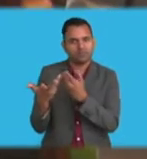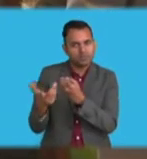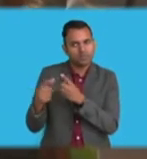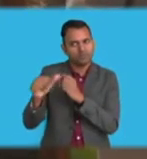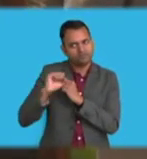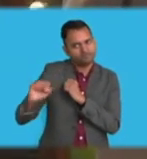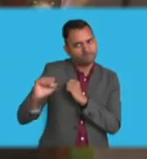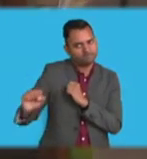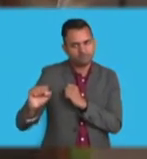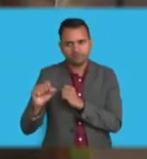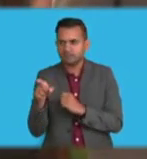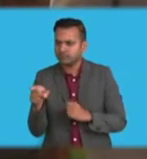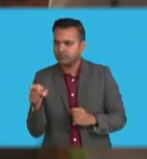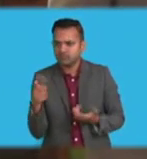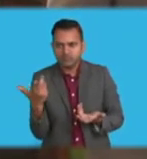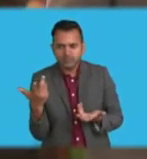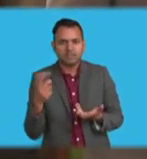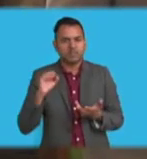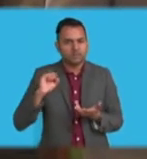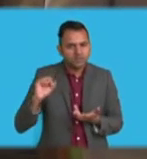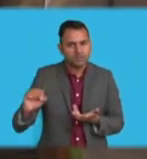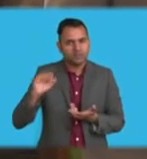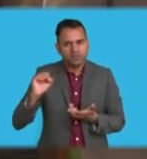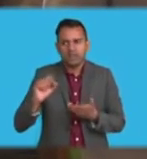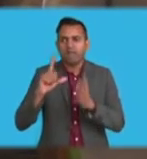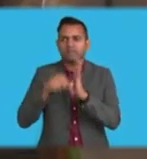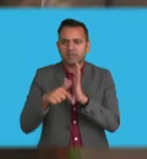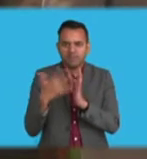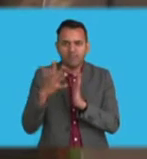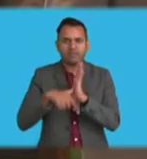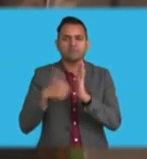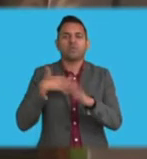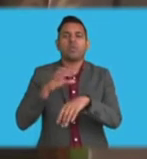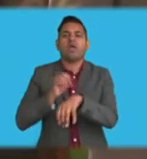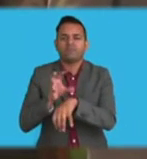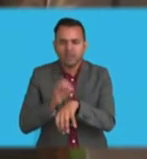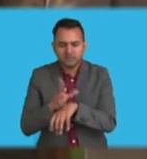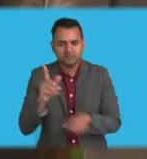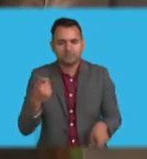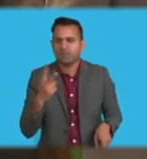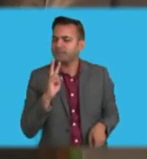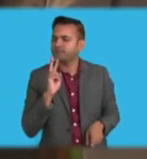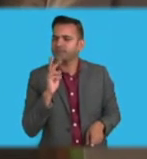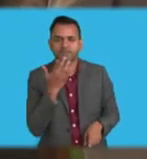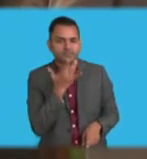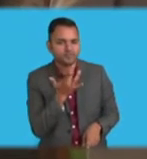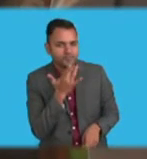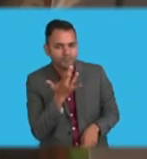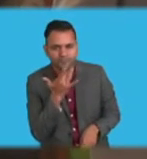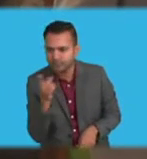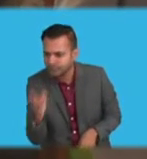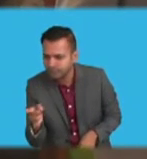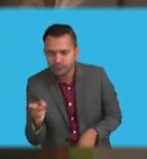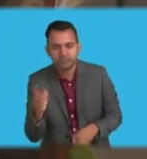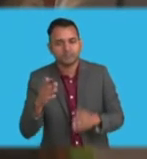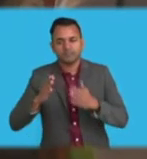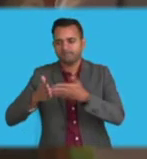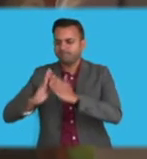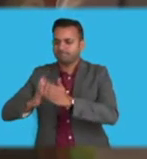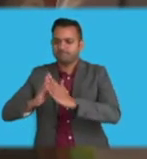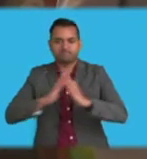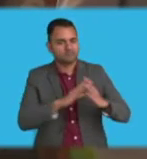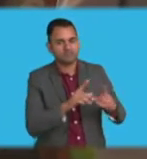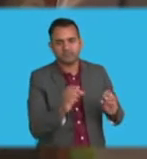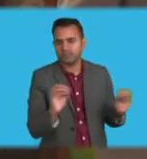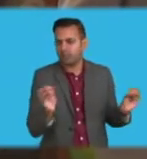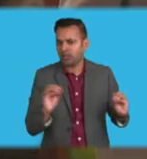since 2014, advising members of the public about these bogus employment agencies, and we've also undertaken roadshows around Fiji